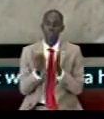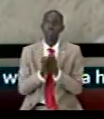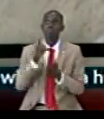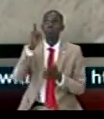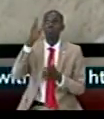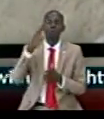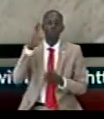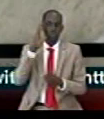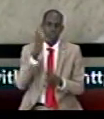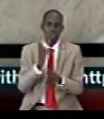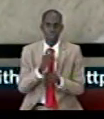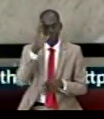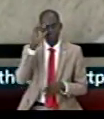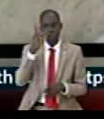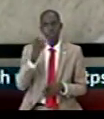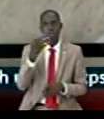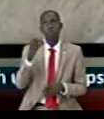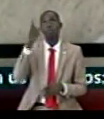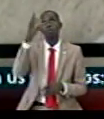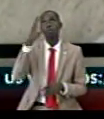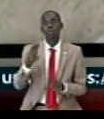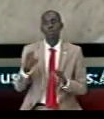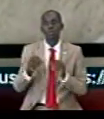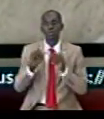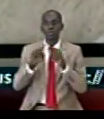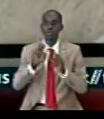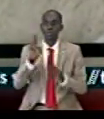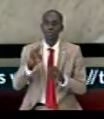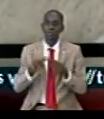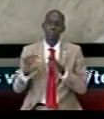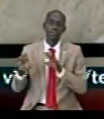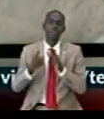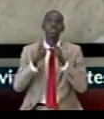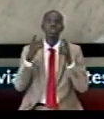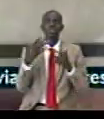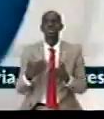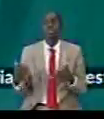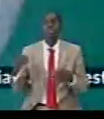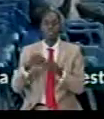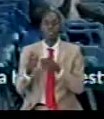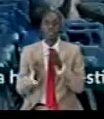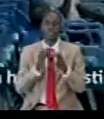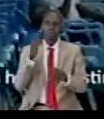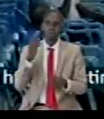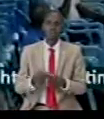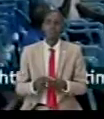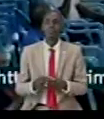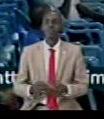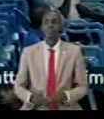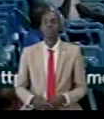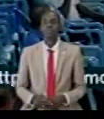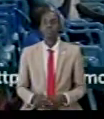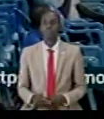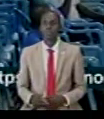to use him to do great things and bless life. Praise the Lord.